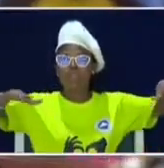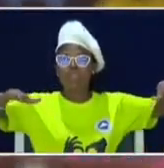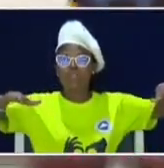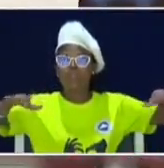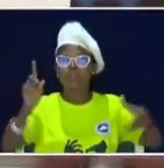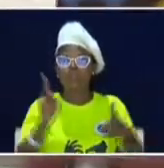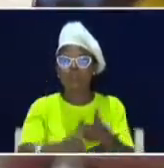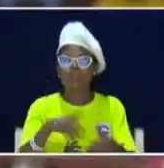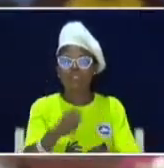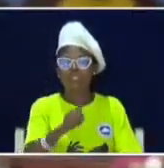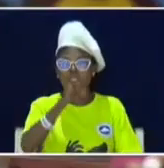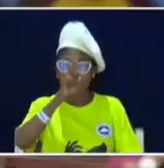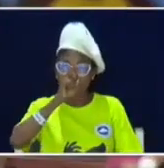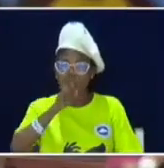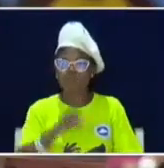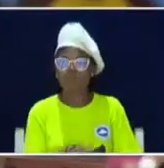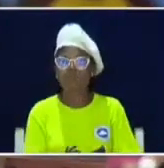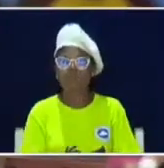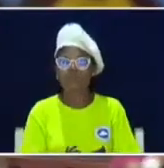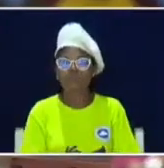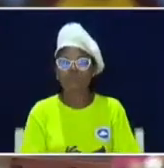to the eagle.